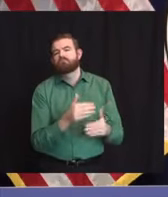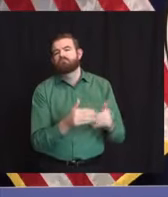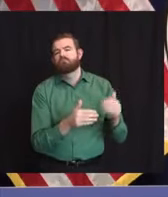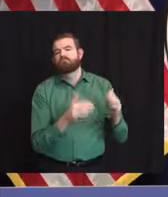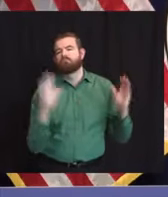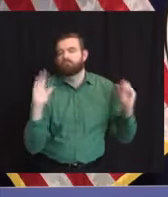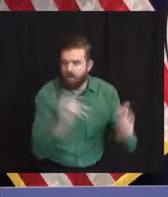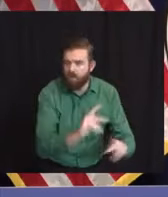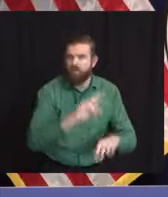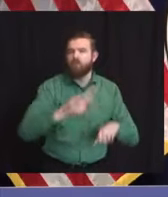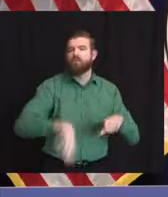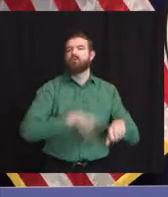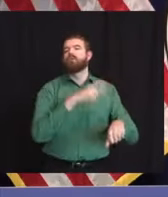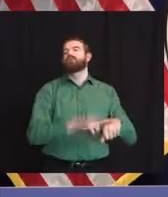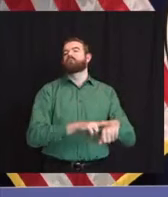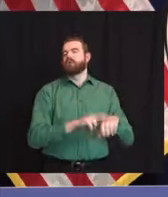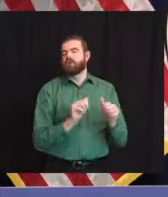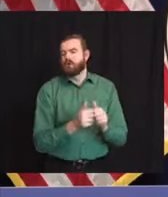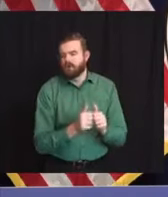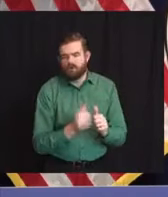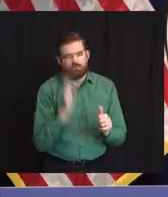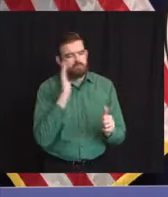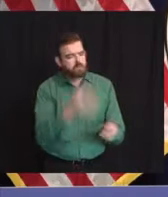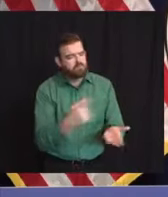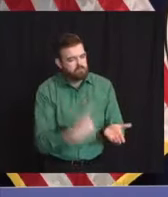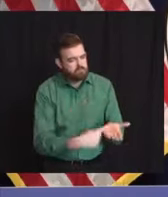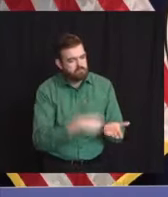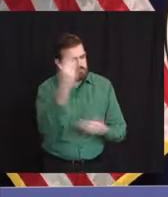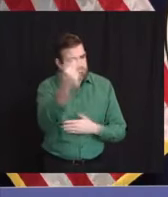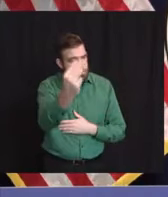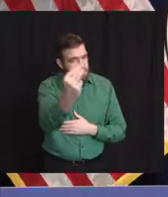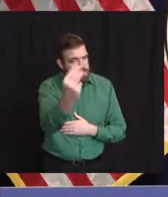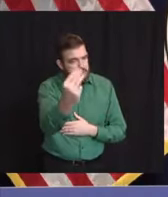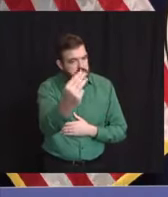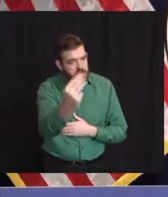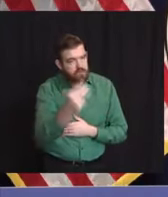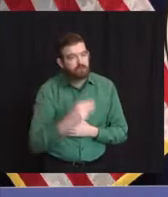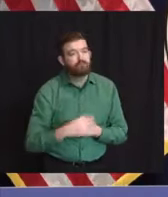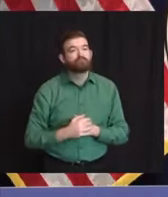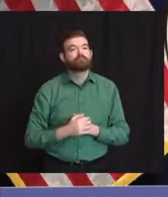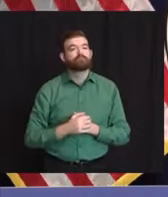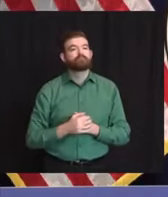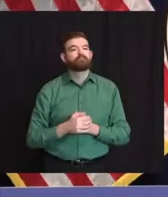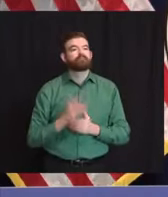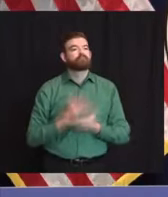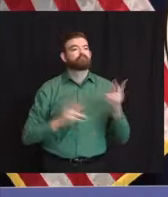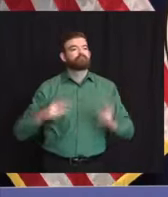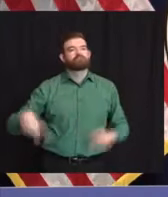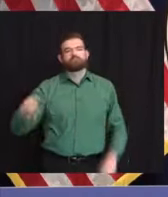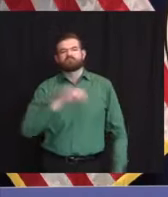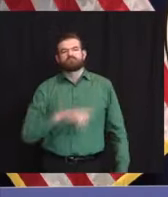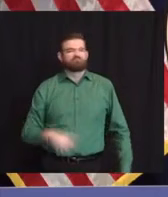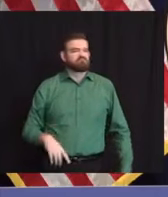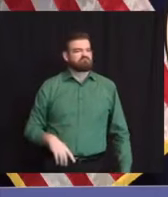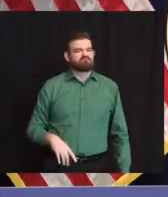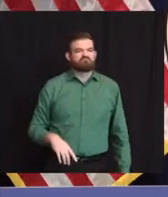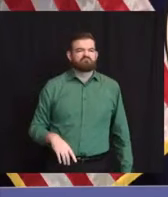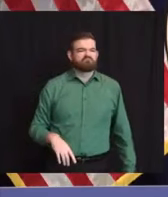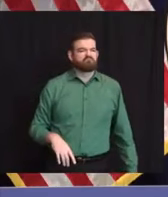read a couple of quotes saying that we were refusing to think about it or talk about it, which is ridiculous. Here's what we're refusing. We're refusing to live. We